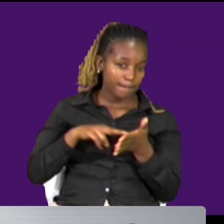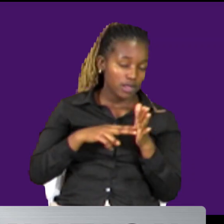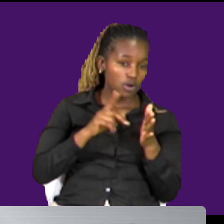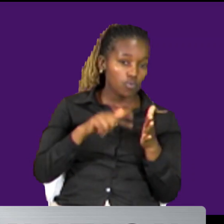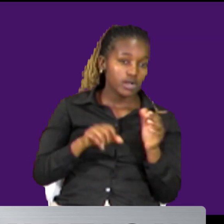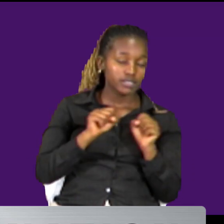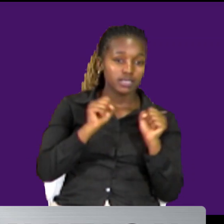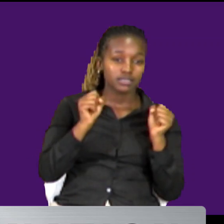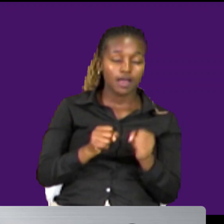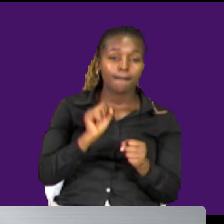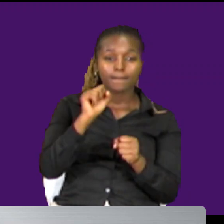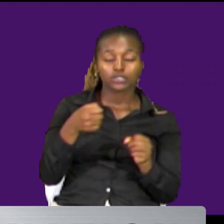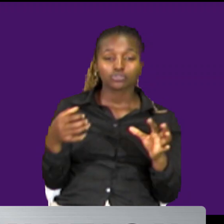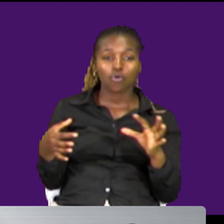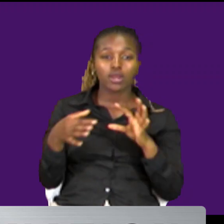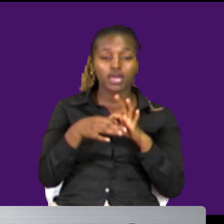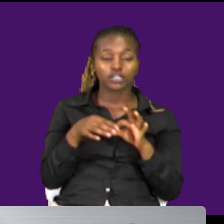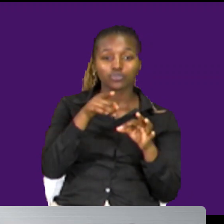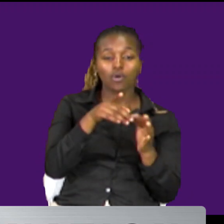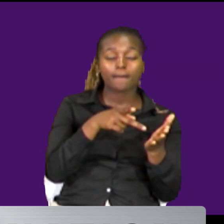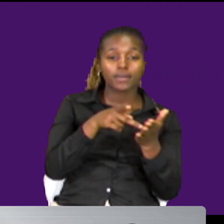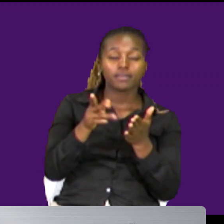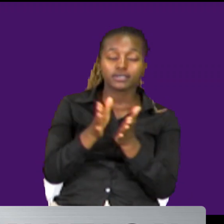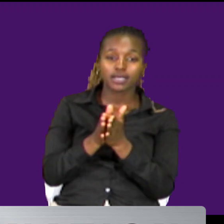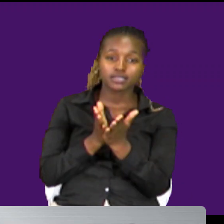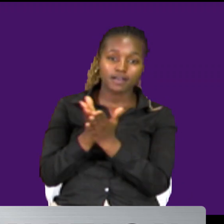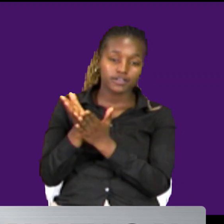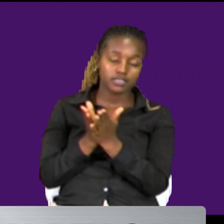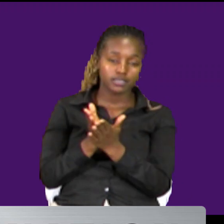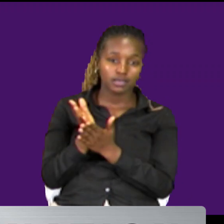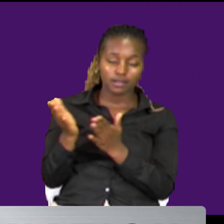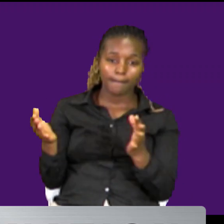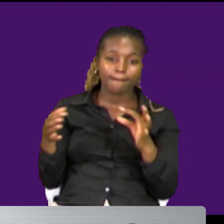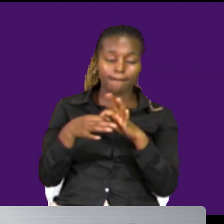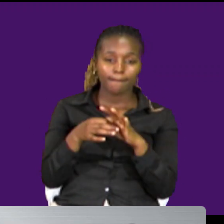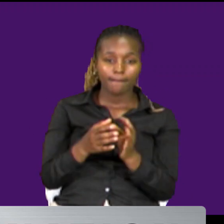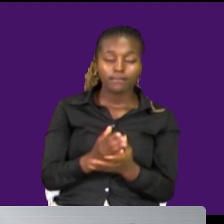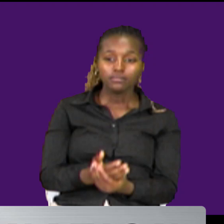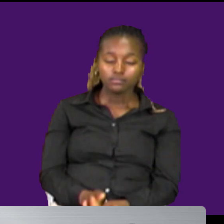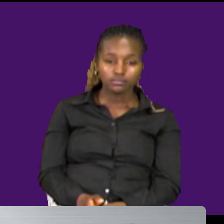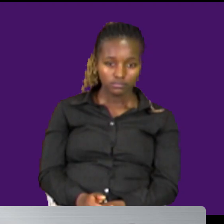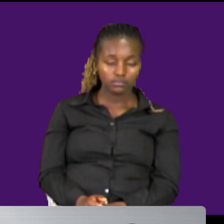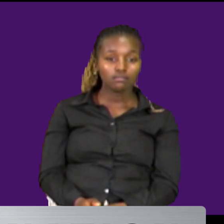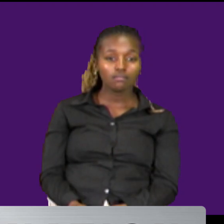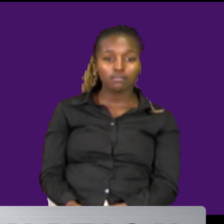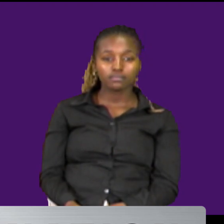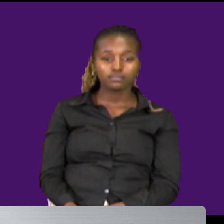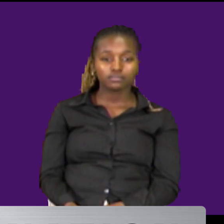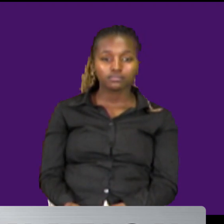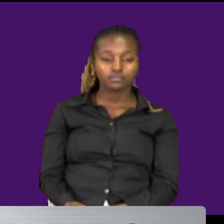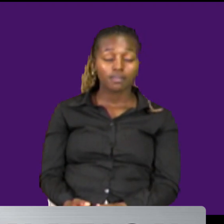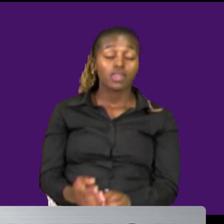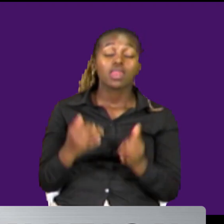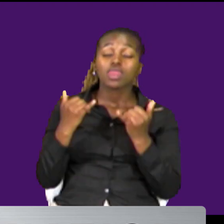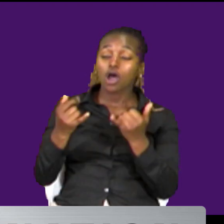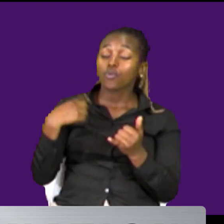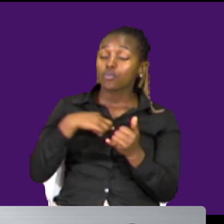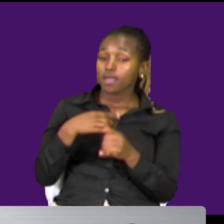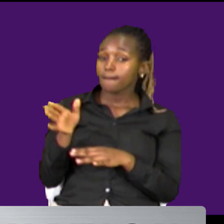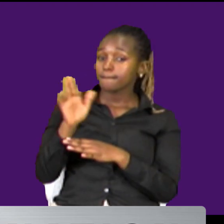is supposed to align your payment versus the services given to you. Polytechnic. We are coming back on that. Dan Paul